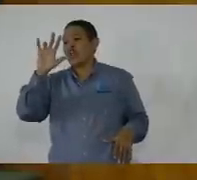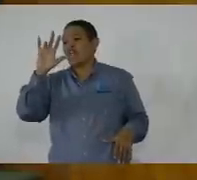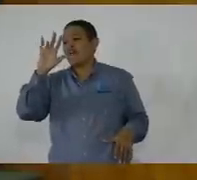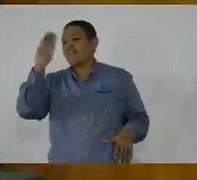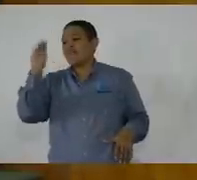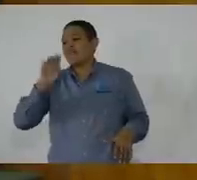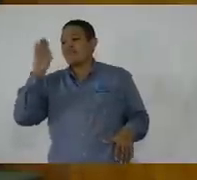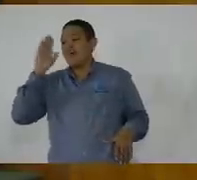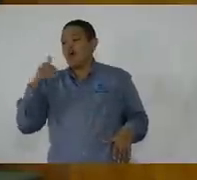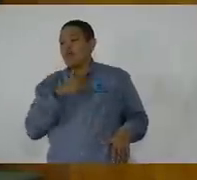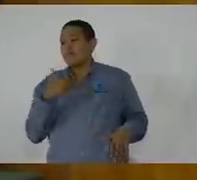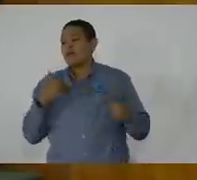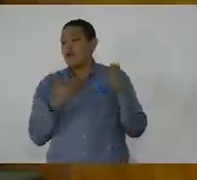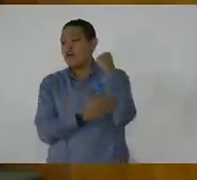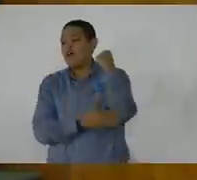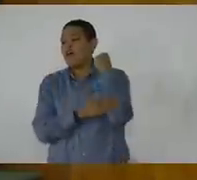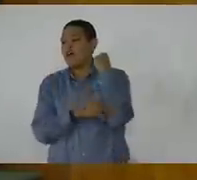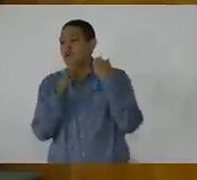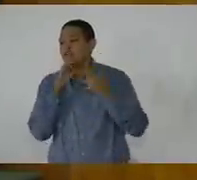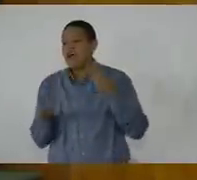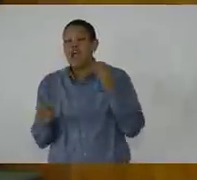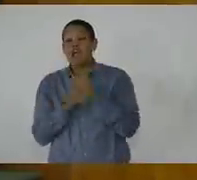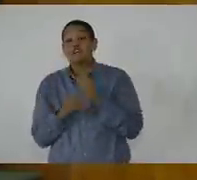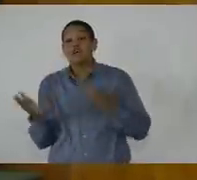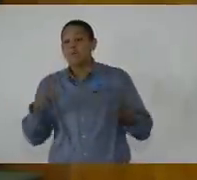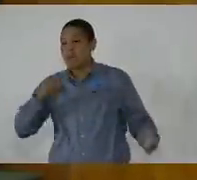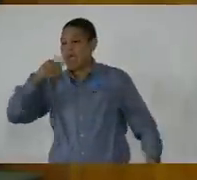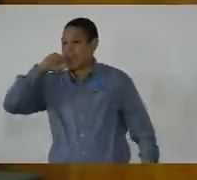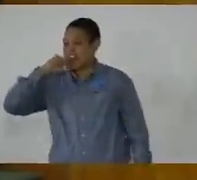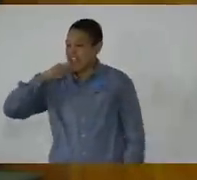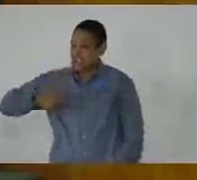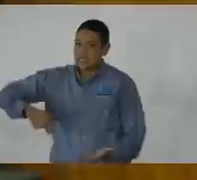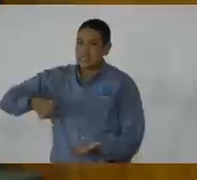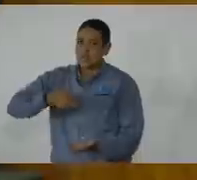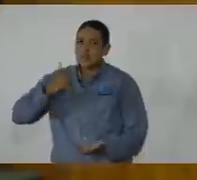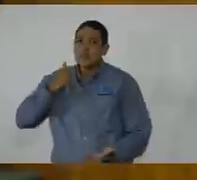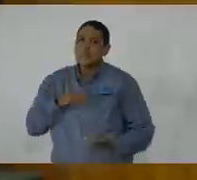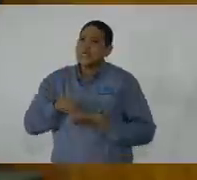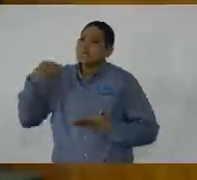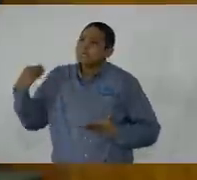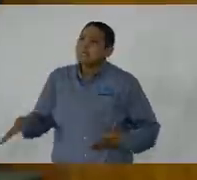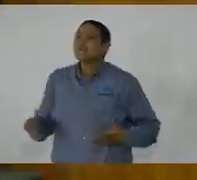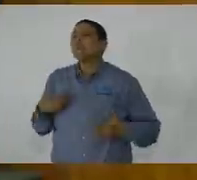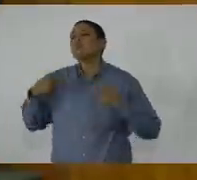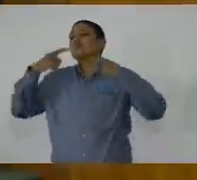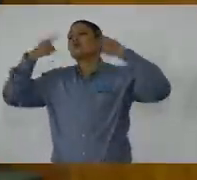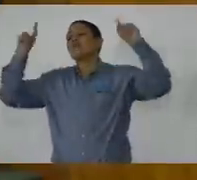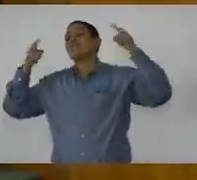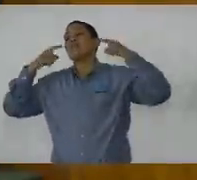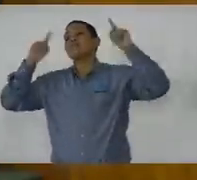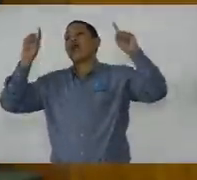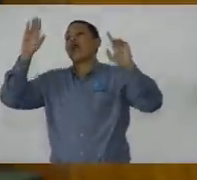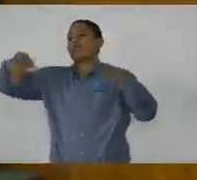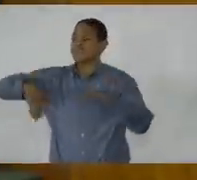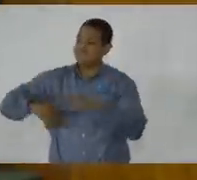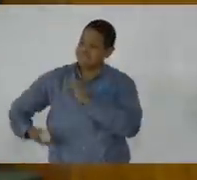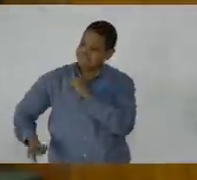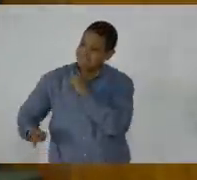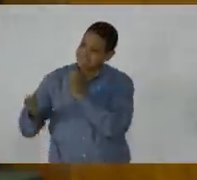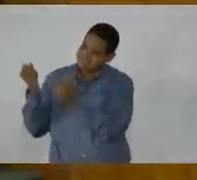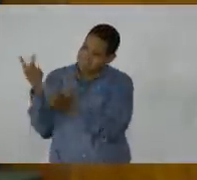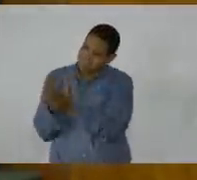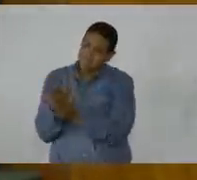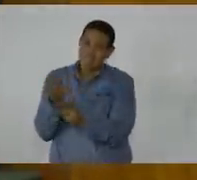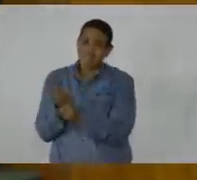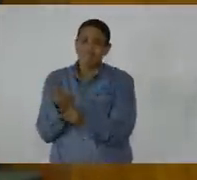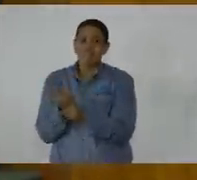member states for extra-regional imports. We have successfully, Madam Speaker, secured the approval of